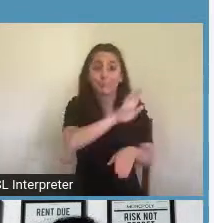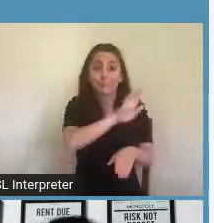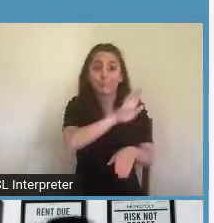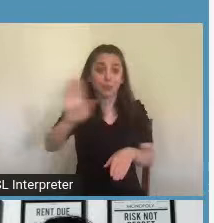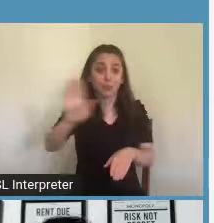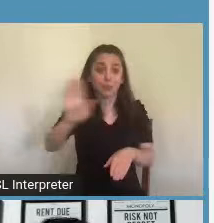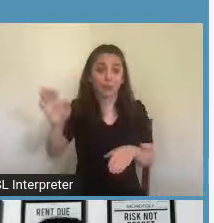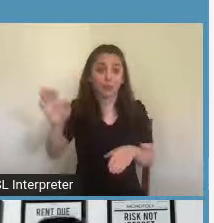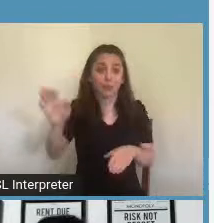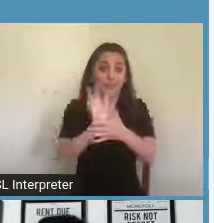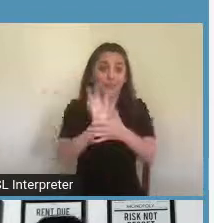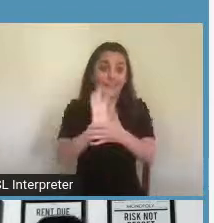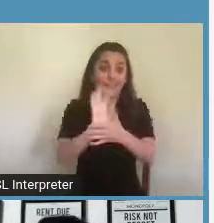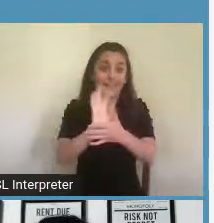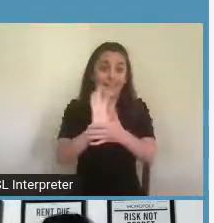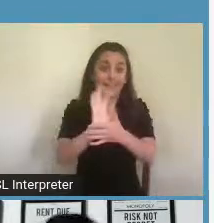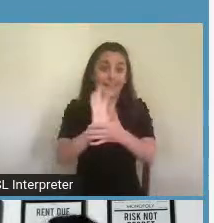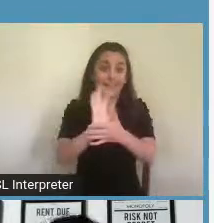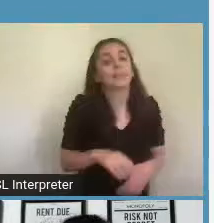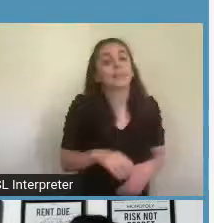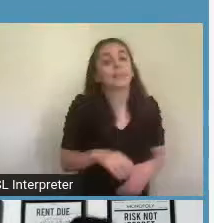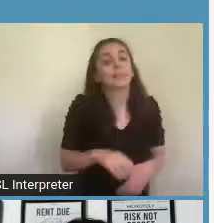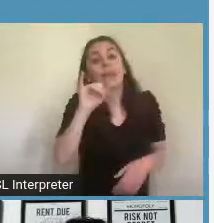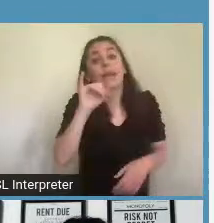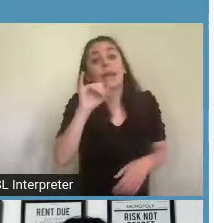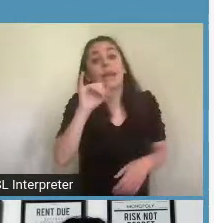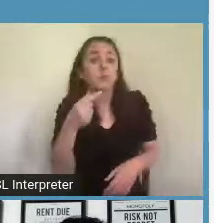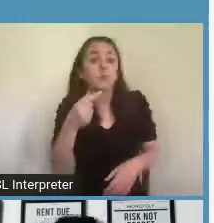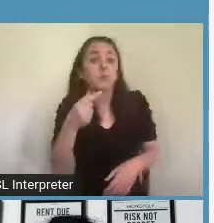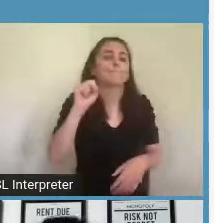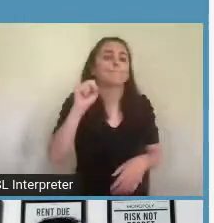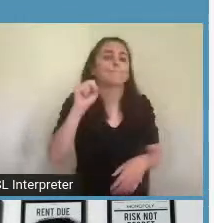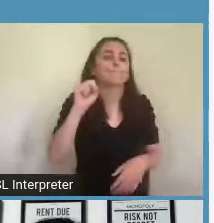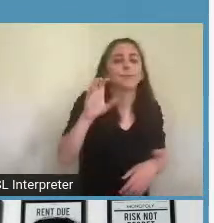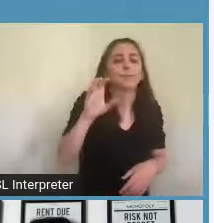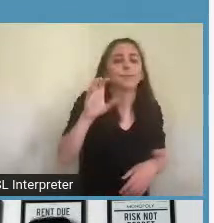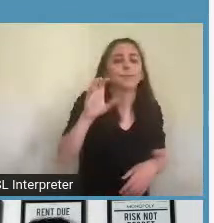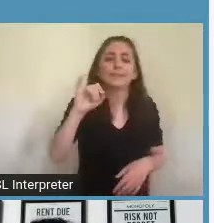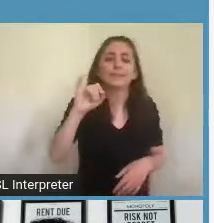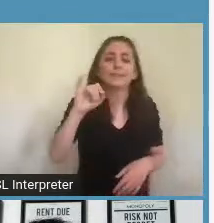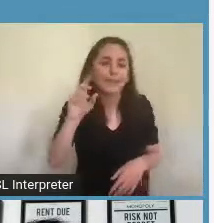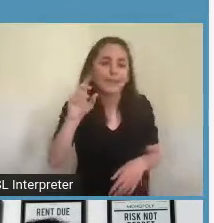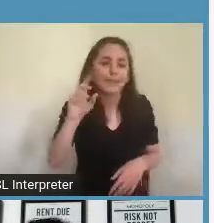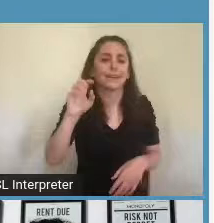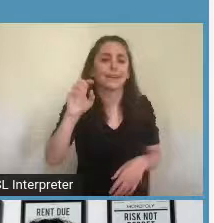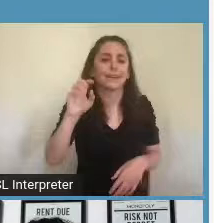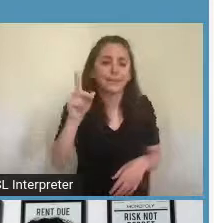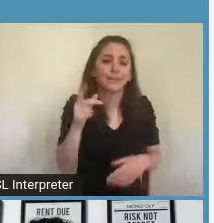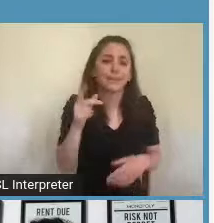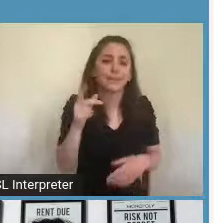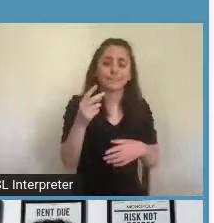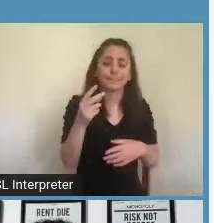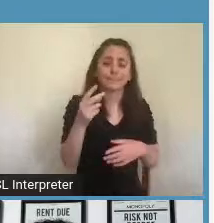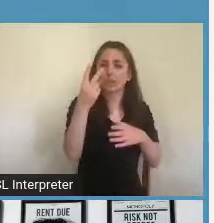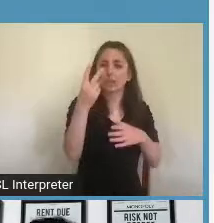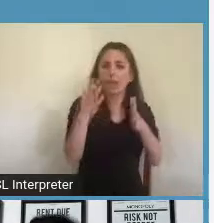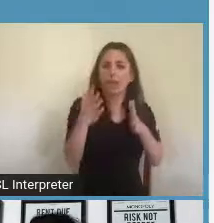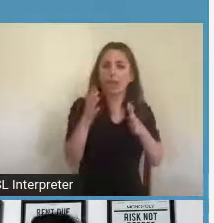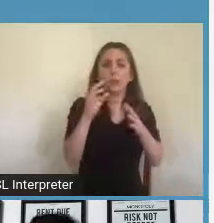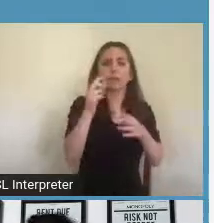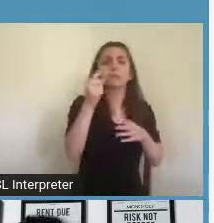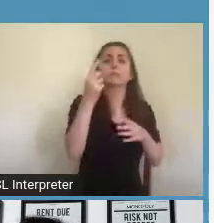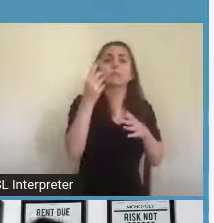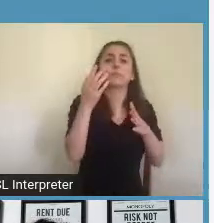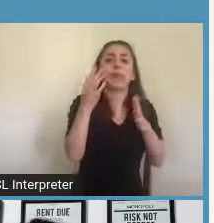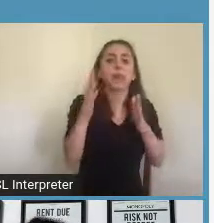ones, Instagram, Snapchat, TikTok, all of you have heard about this. Interestingly enough too, though, text messages.